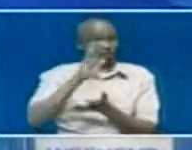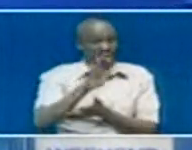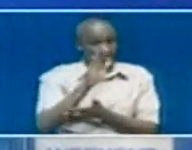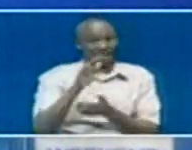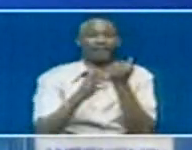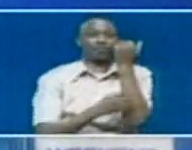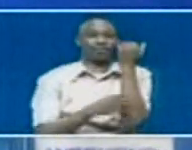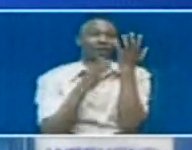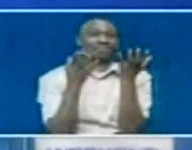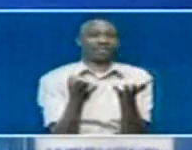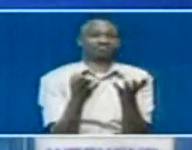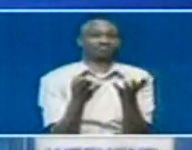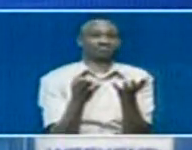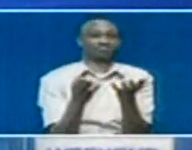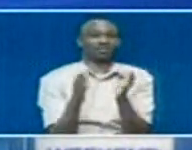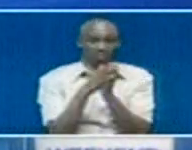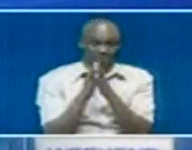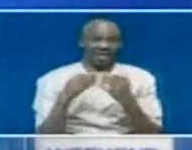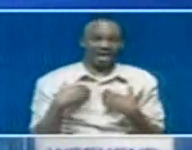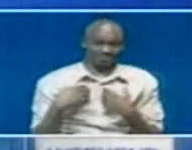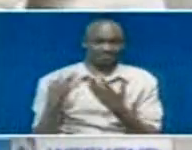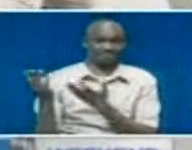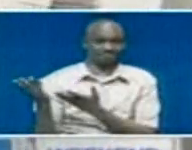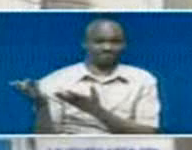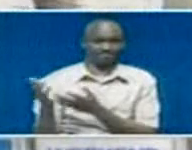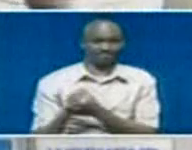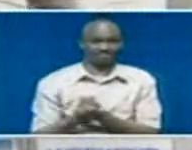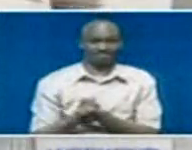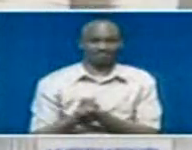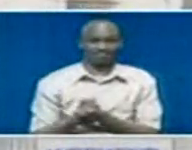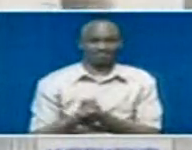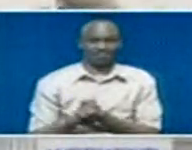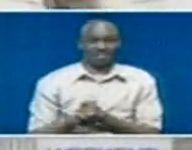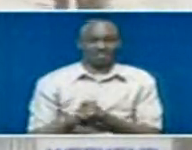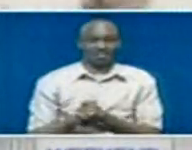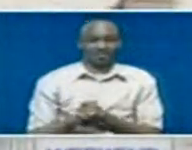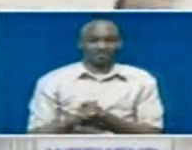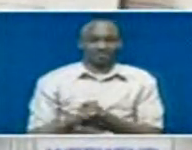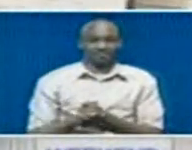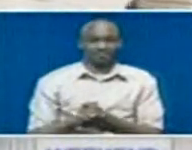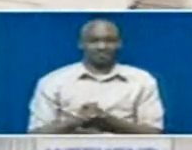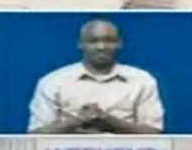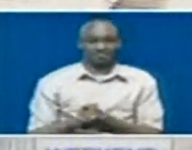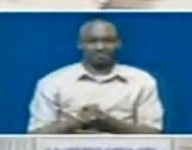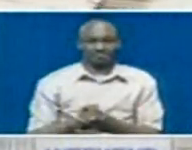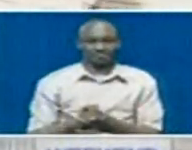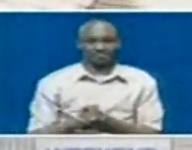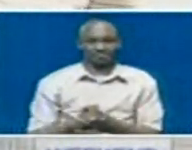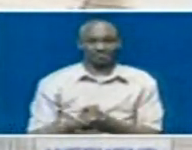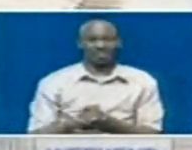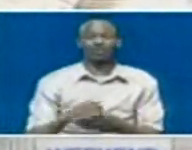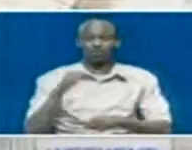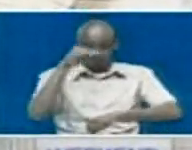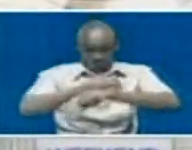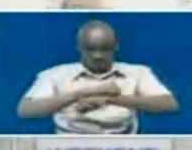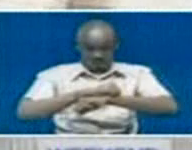education. Kam Chemenza has the details. They are going to get all the fruit between the ears. Look at that Aleko. I won't look. School